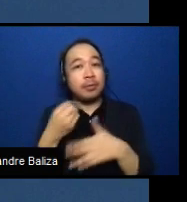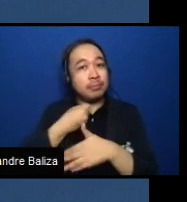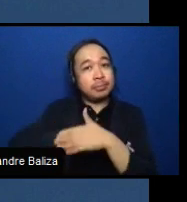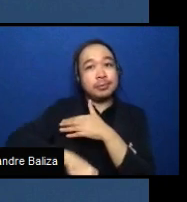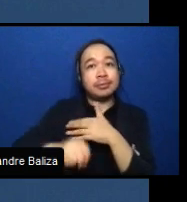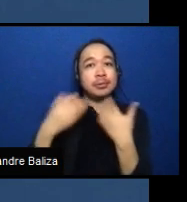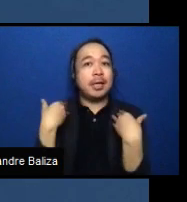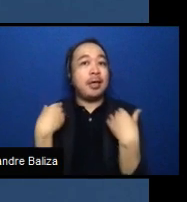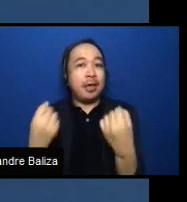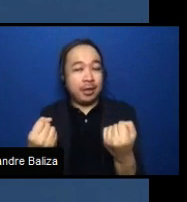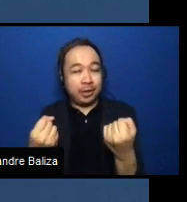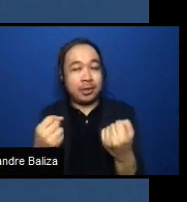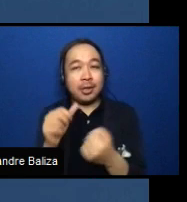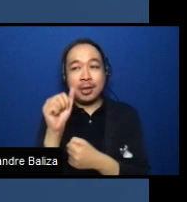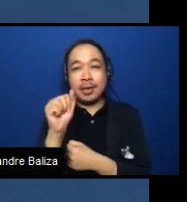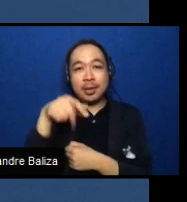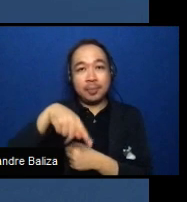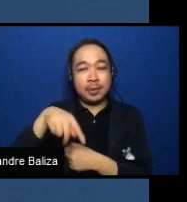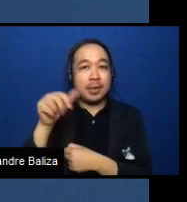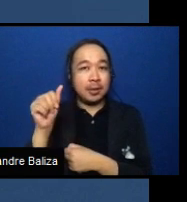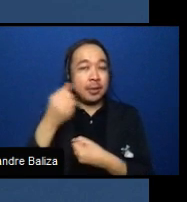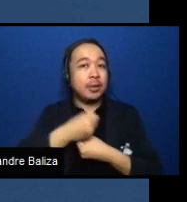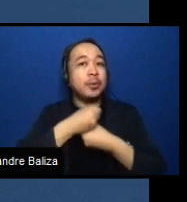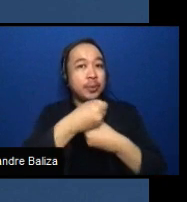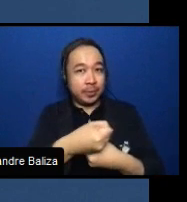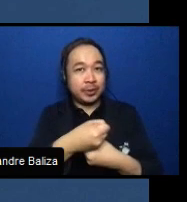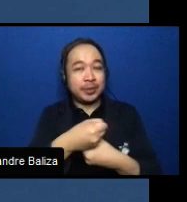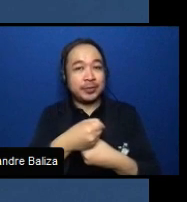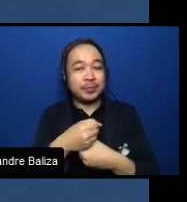Rights, APA, representative to take the floor.